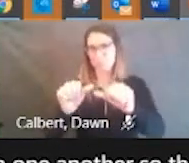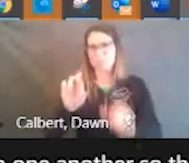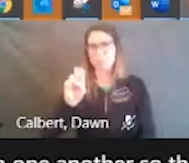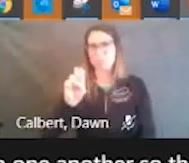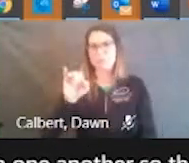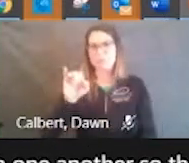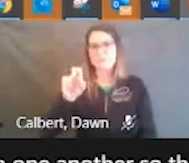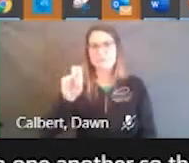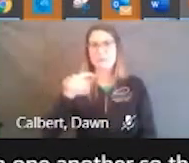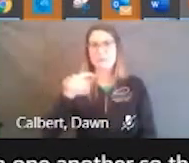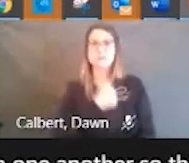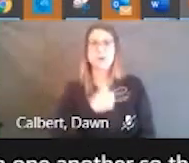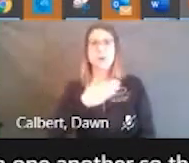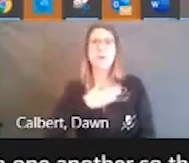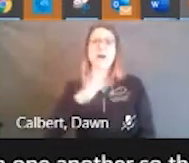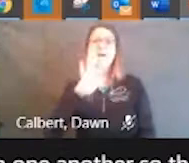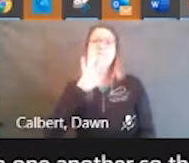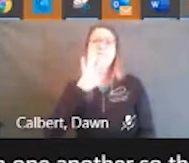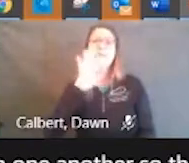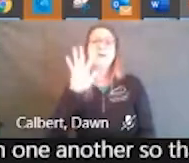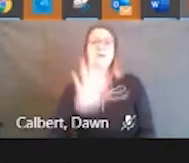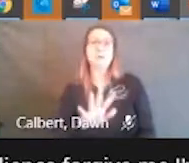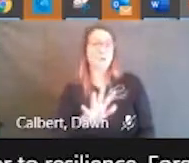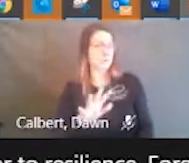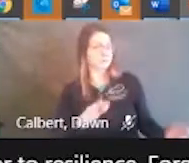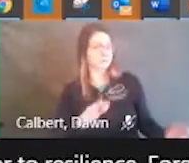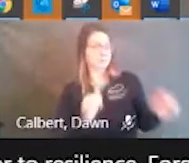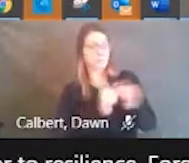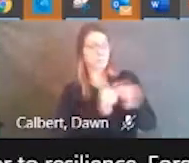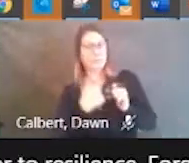that's quarantined with me this morning.